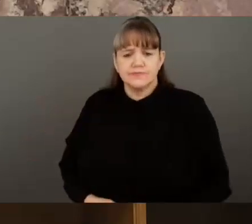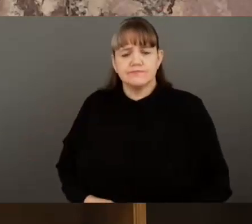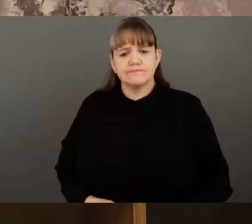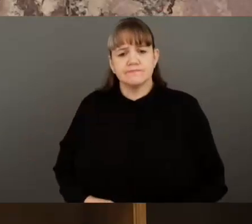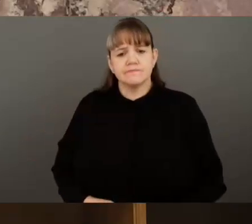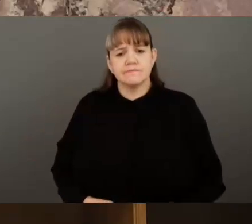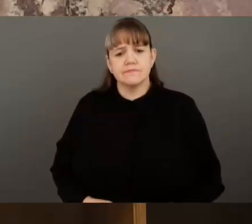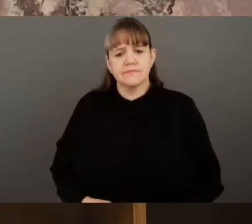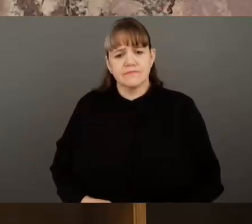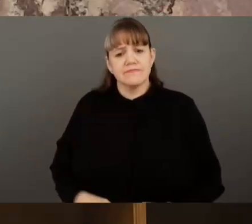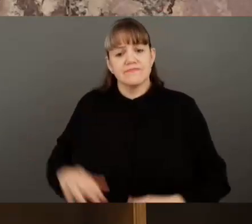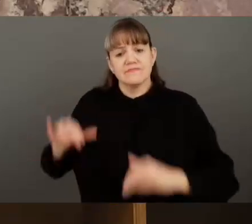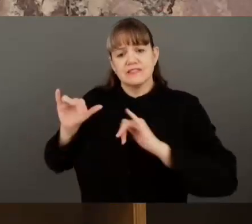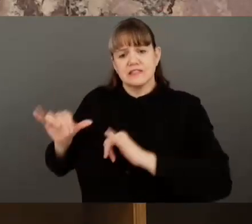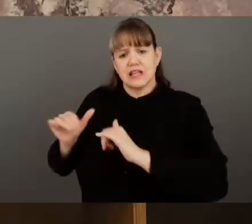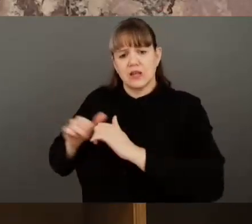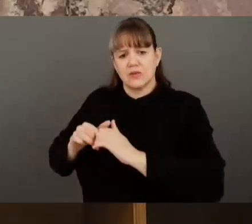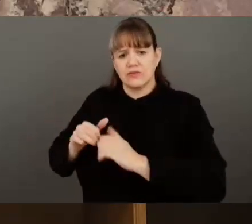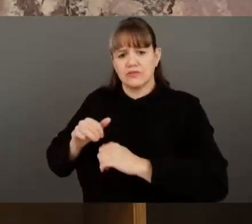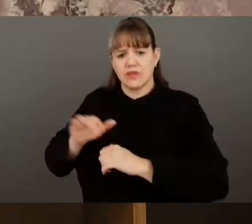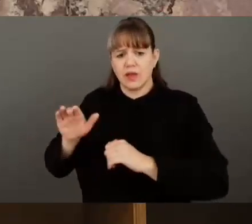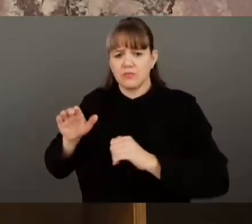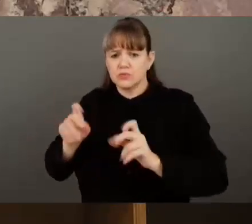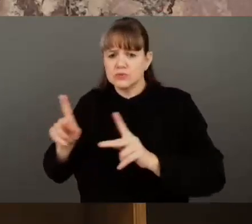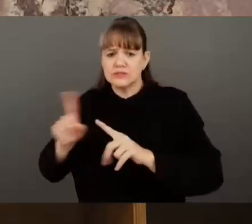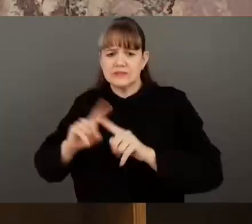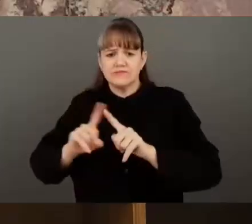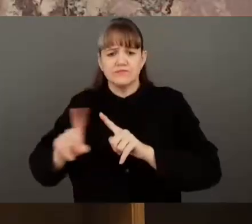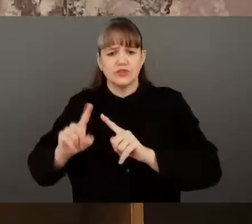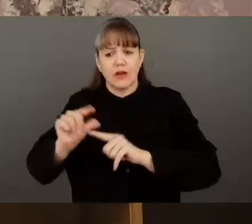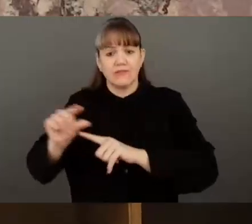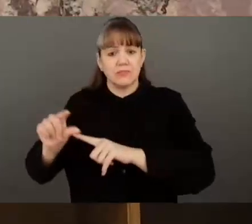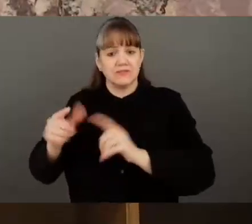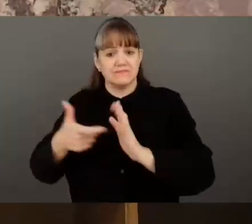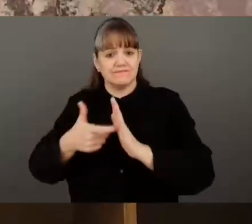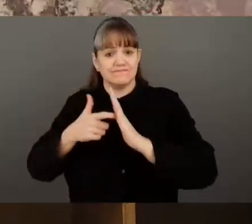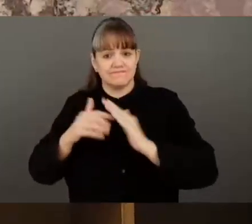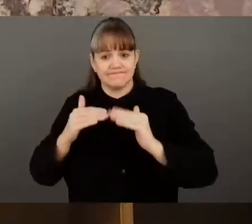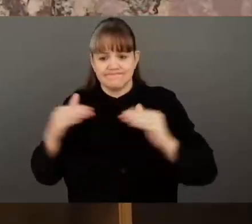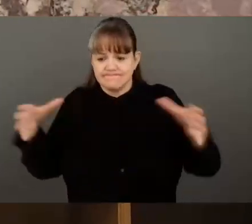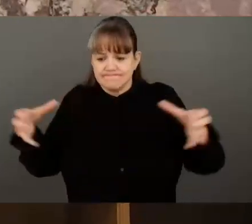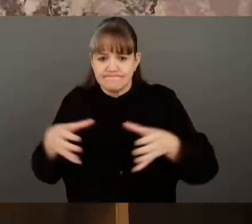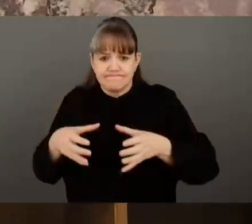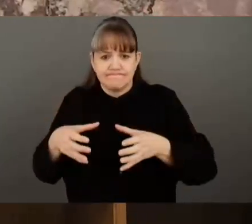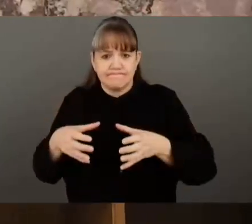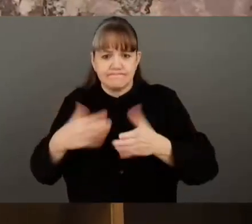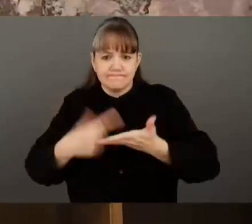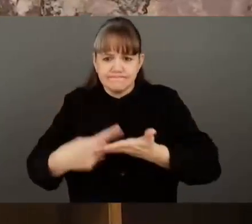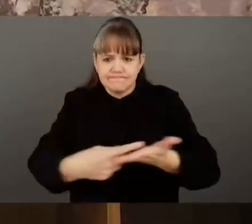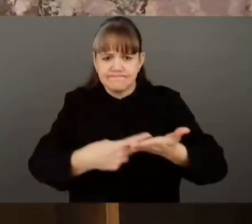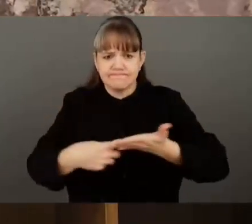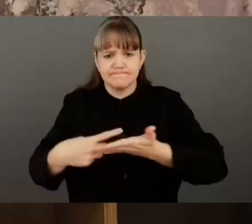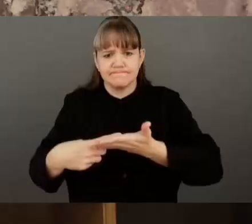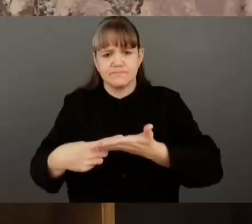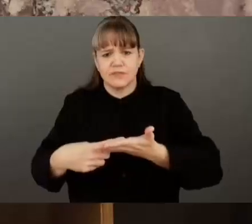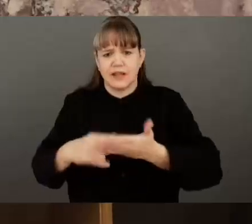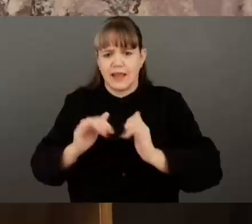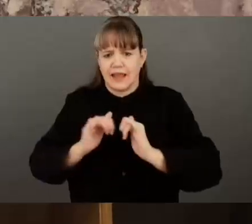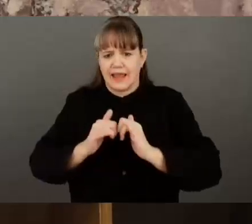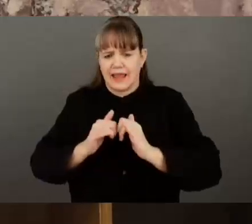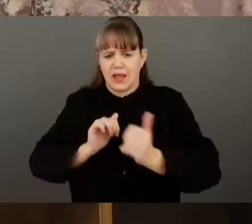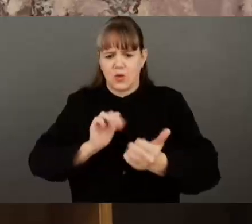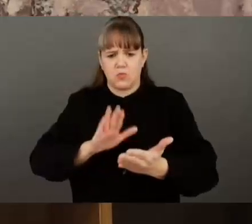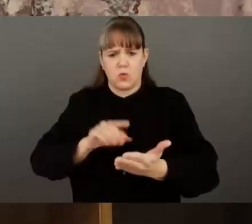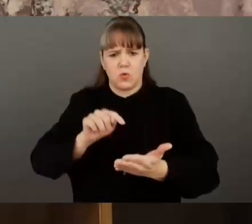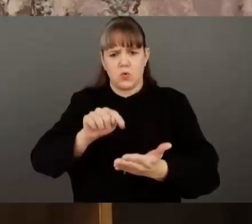of government to come together and speak about the work that is being done to combat extortion